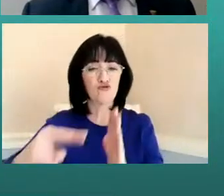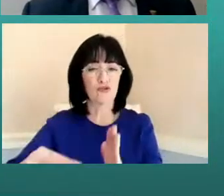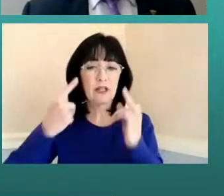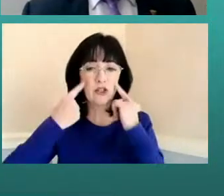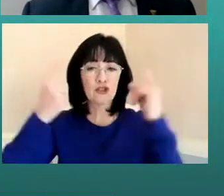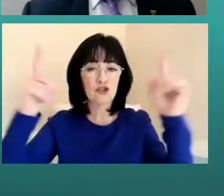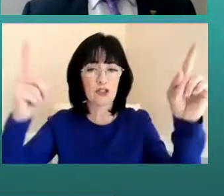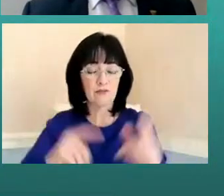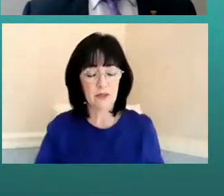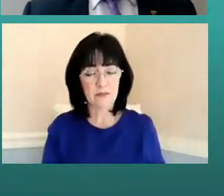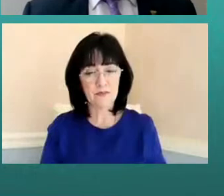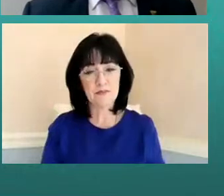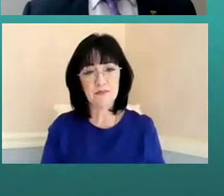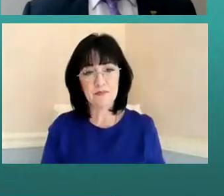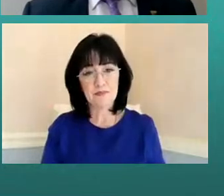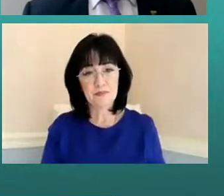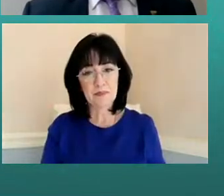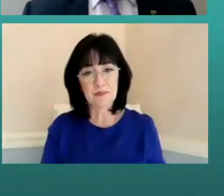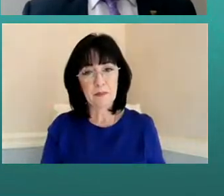Next slide, please.